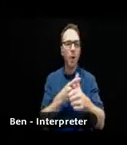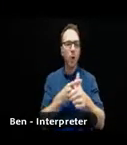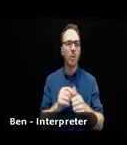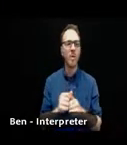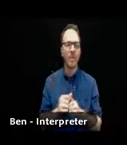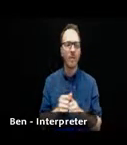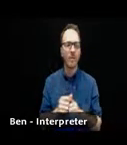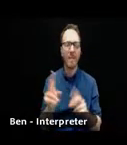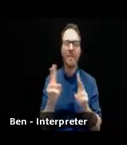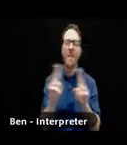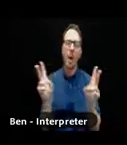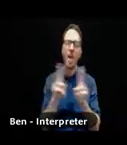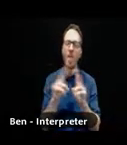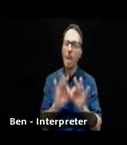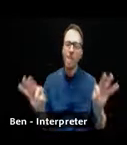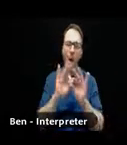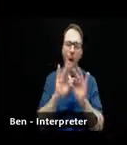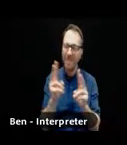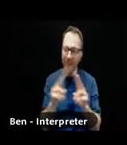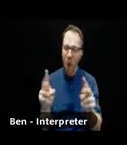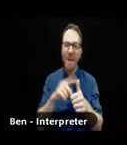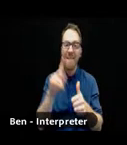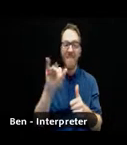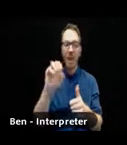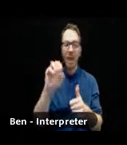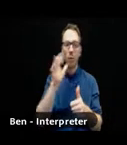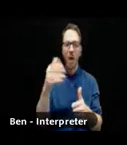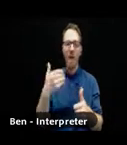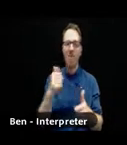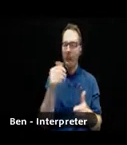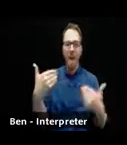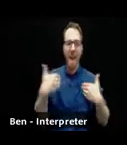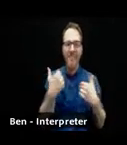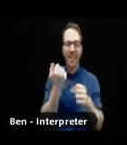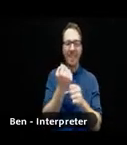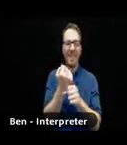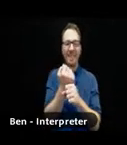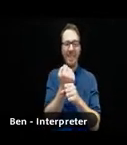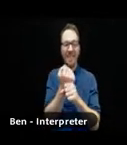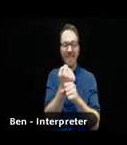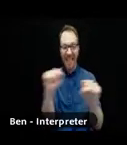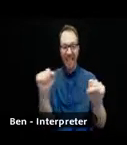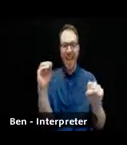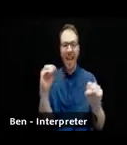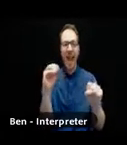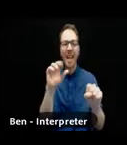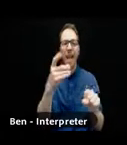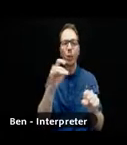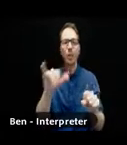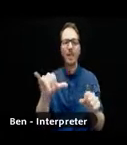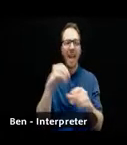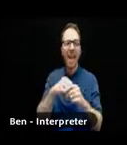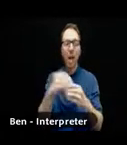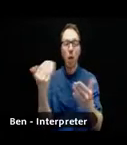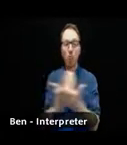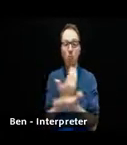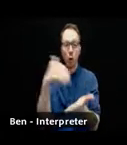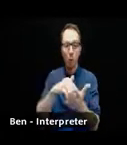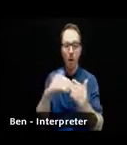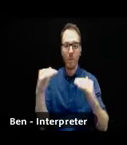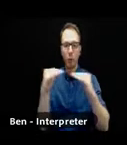super, super important, right, that victims will lack safety and agency in restorative practices. So there's nothing